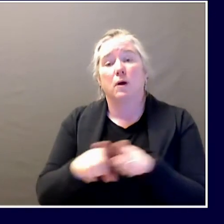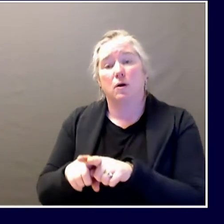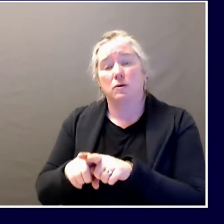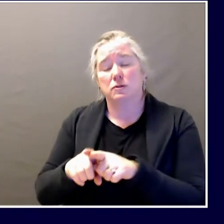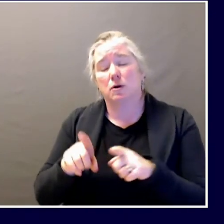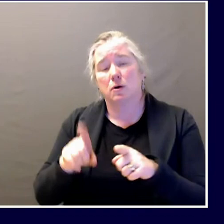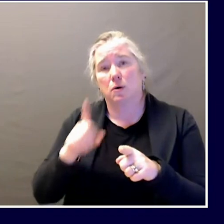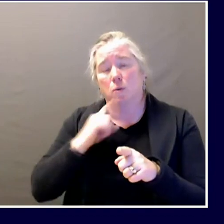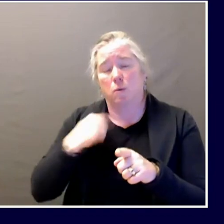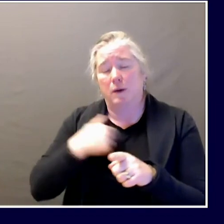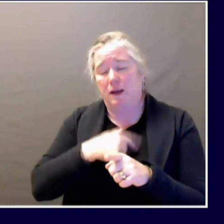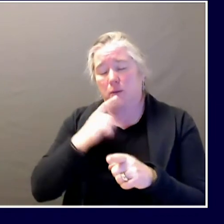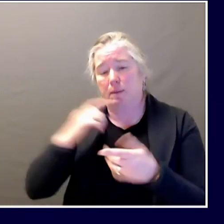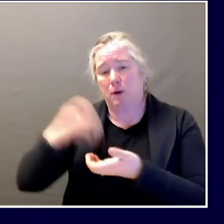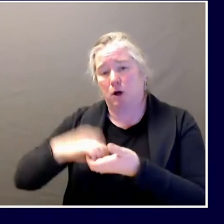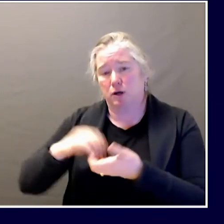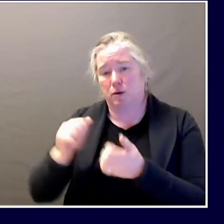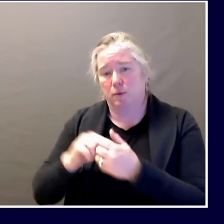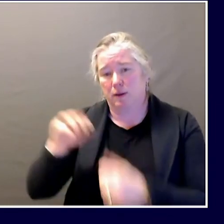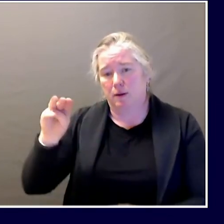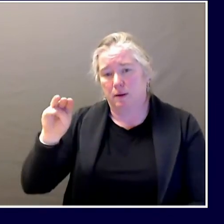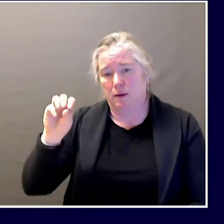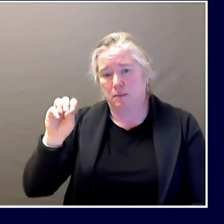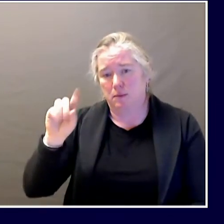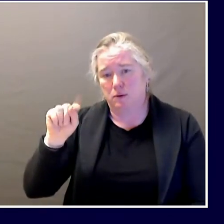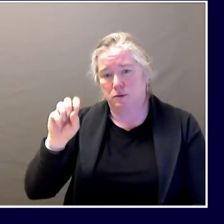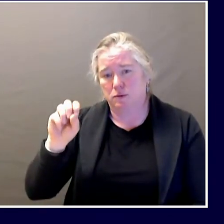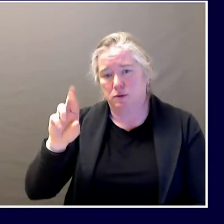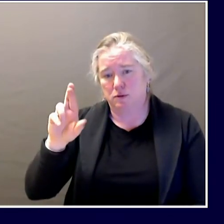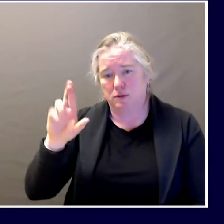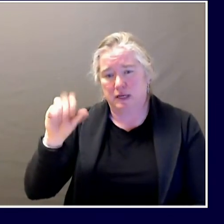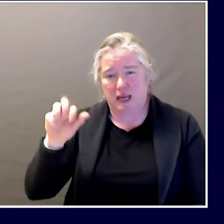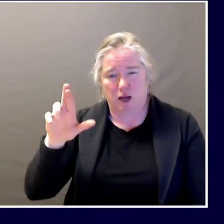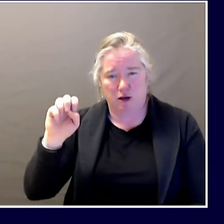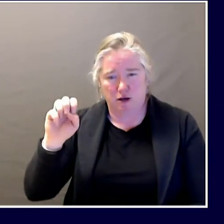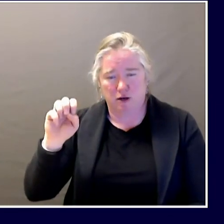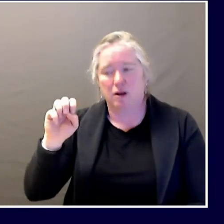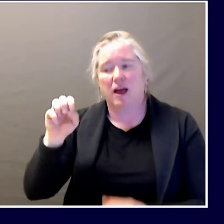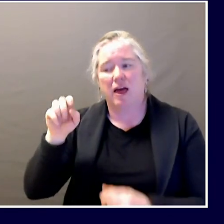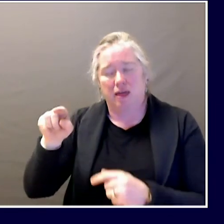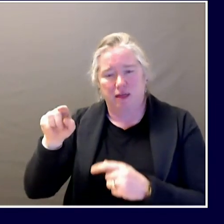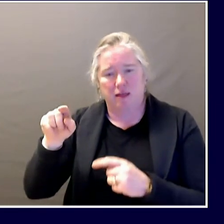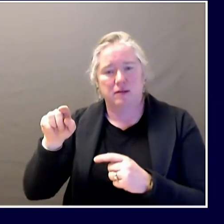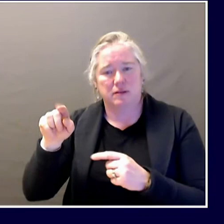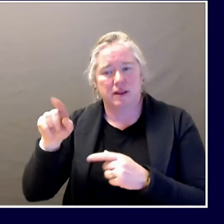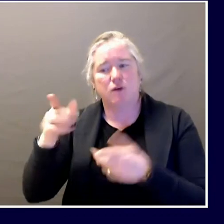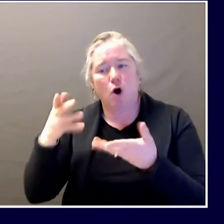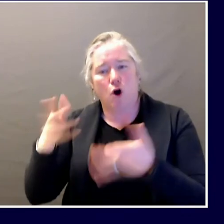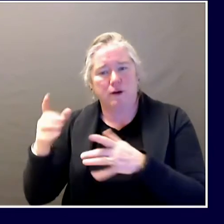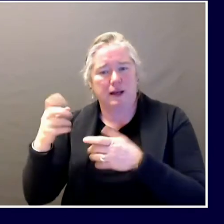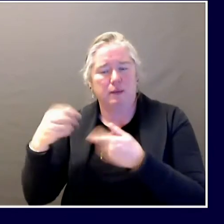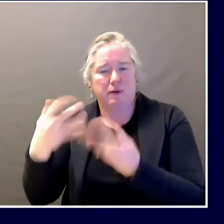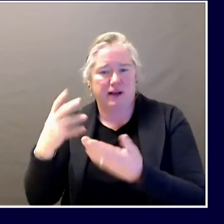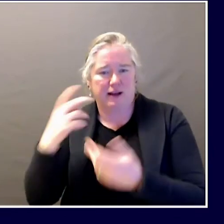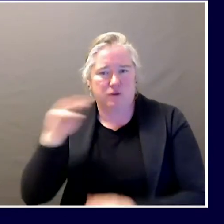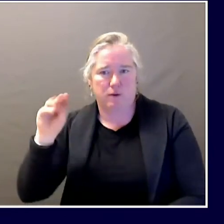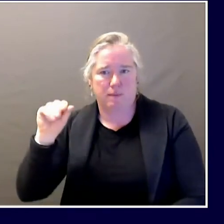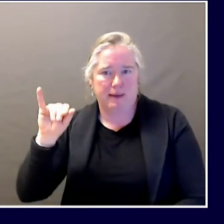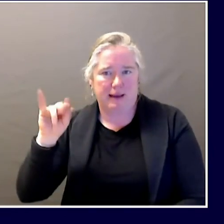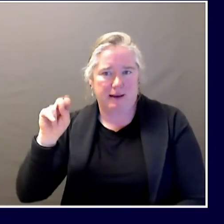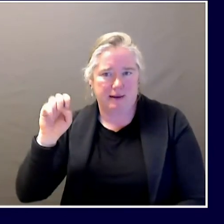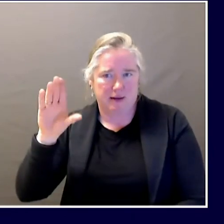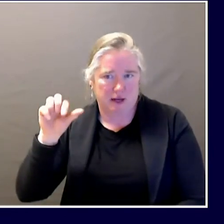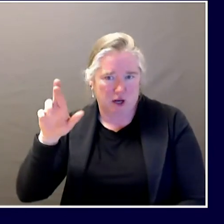action programs. They've been providing volunteer rides to vaccine sites to date. We do know pre-COVID that transportation in Maine has